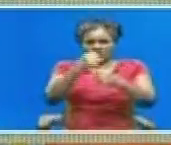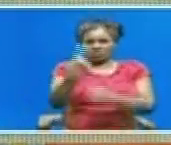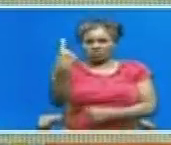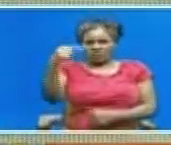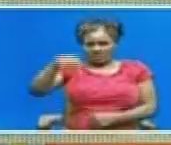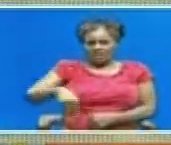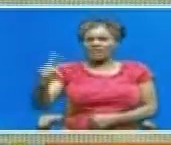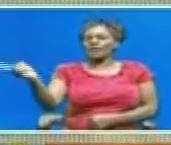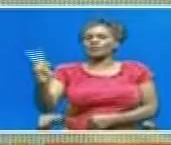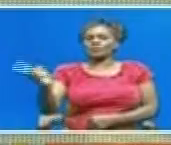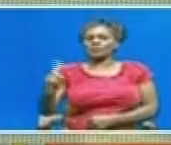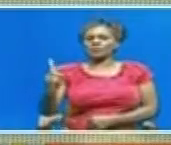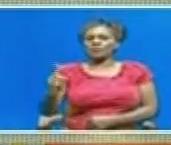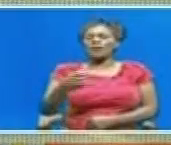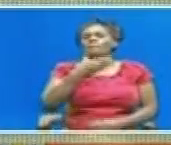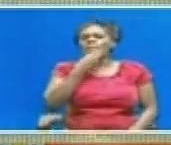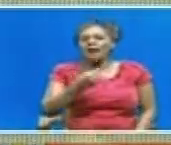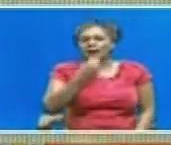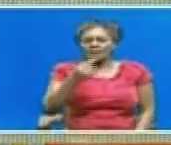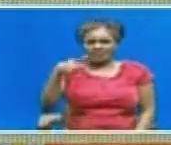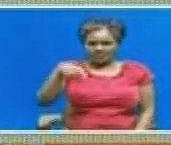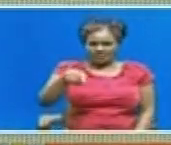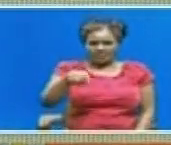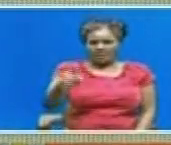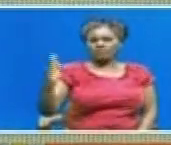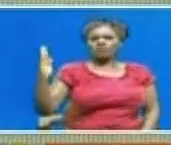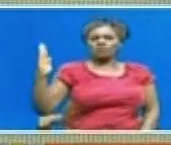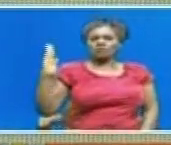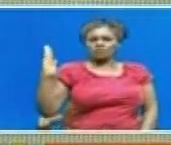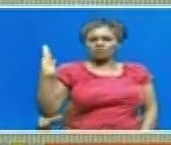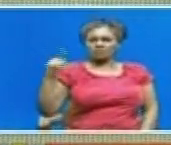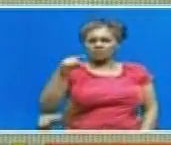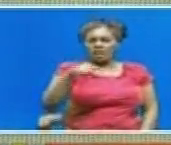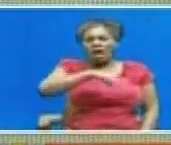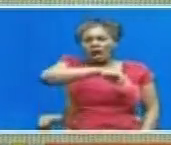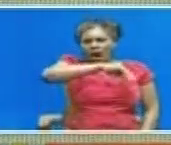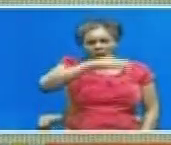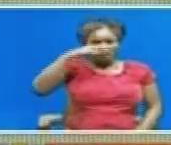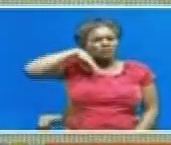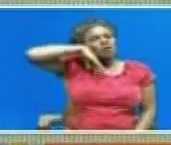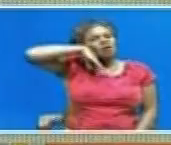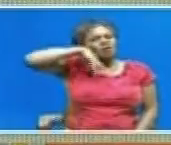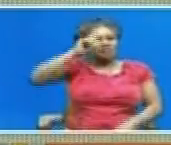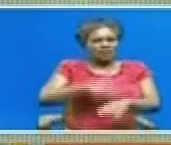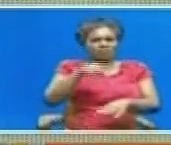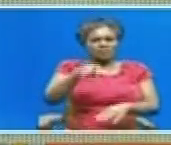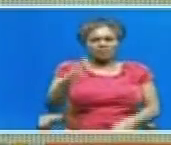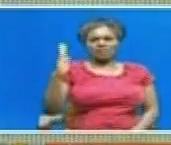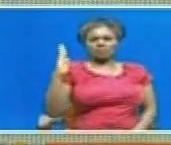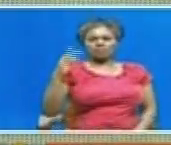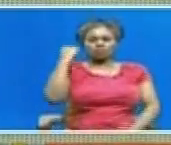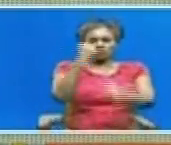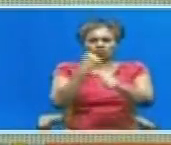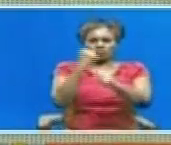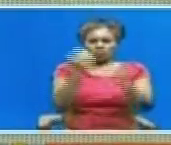iliyopo hapa jijini Nairobi. Jamaa huyo ambaye anadaiwa kuwa bawabu alivamiwa na mbwa huyo alipokuwa kishika zamu yake ya